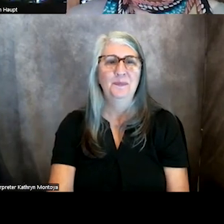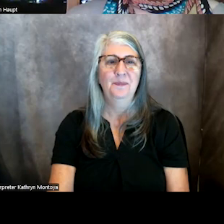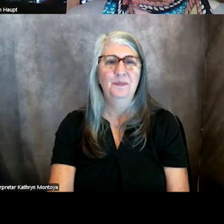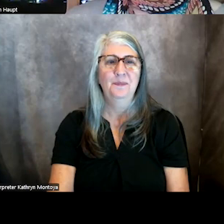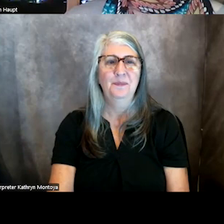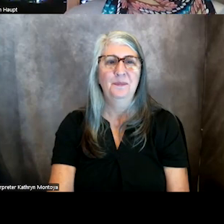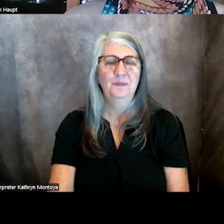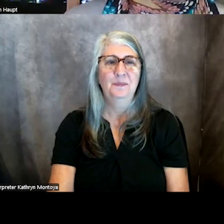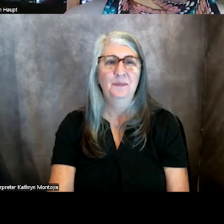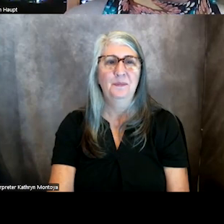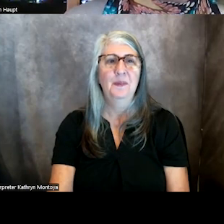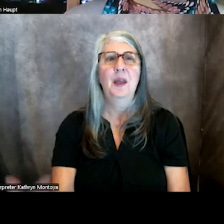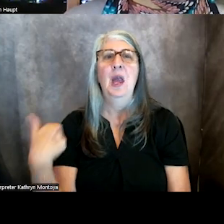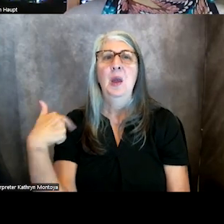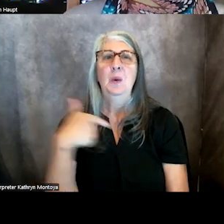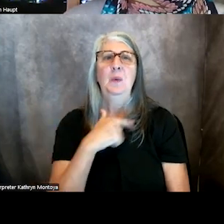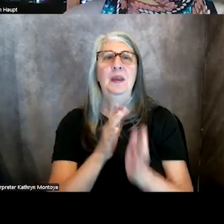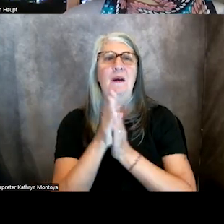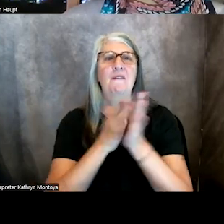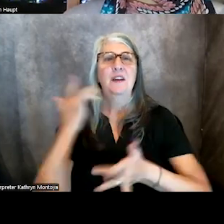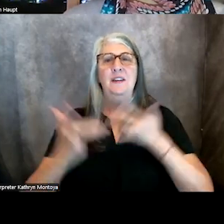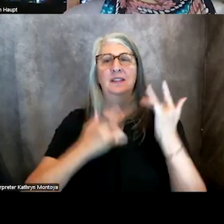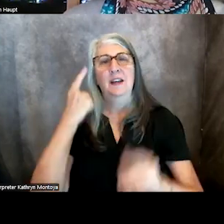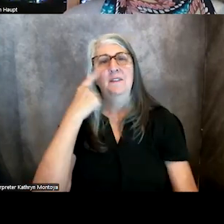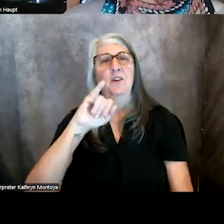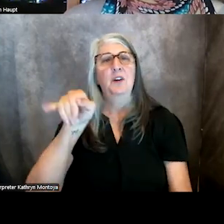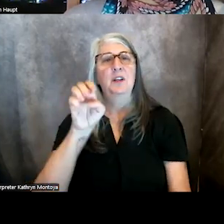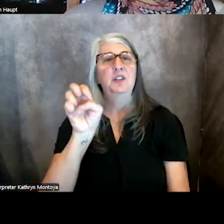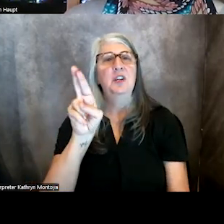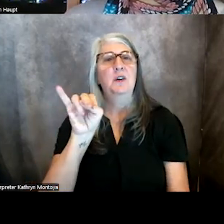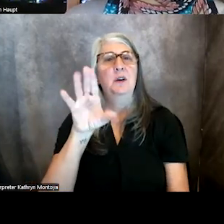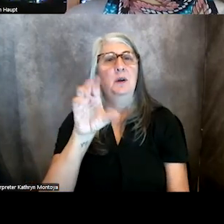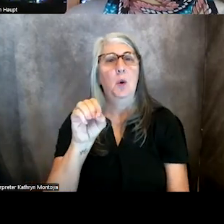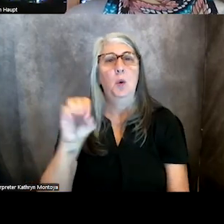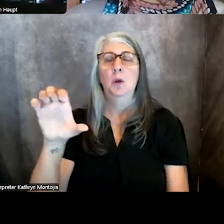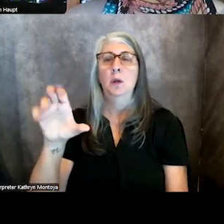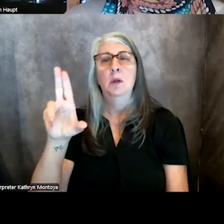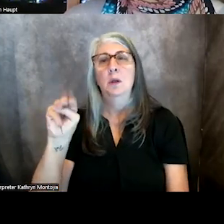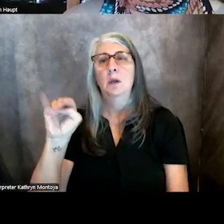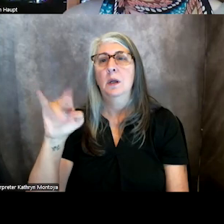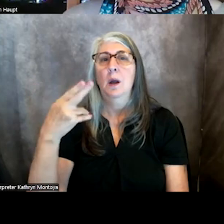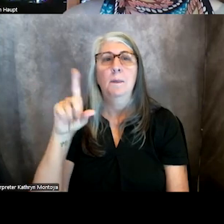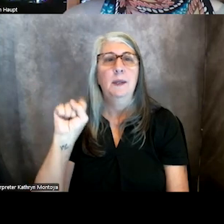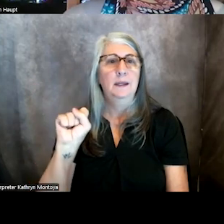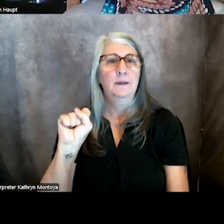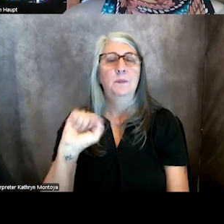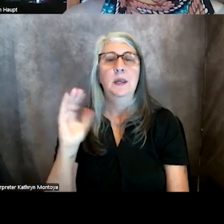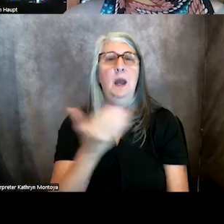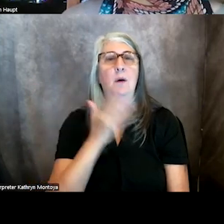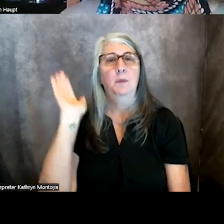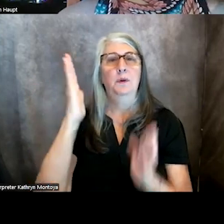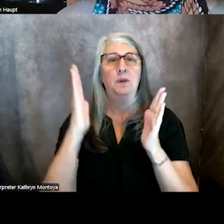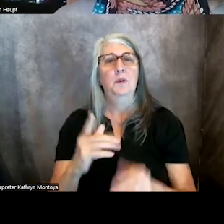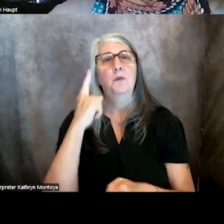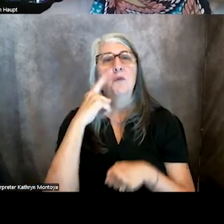We are very excited to have Jericho Cummings be our featured presentation on intersections of